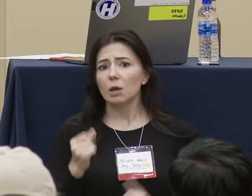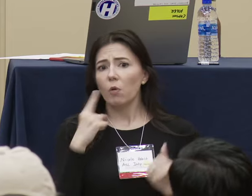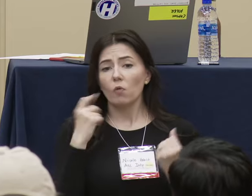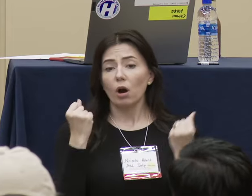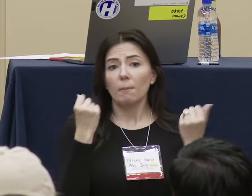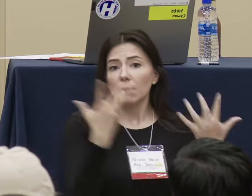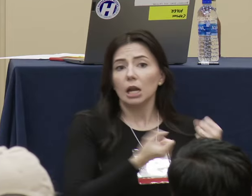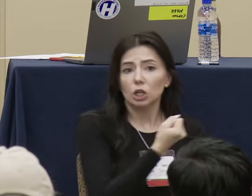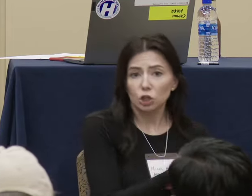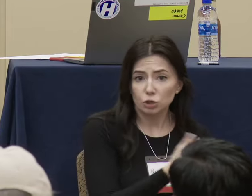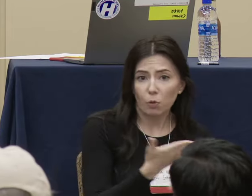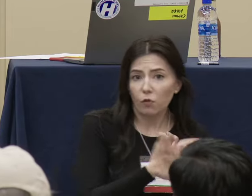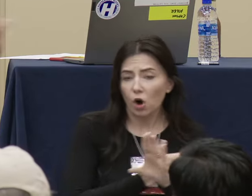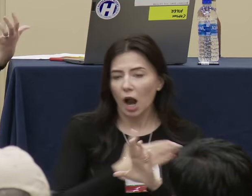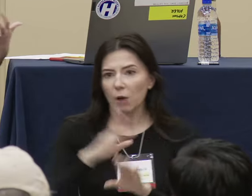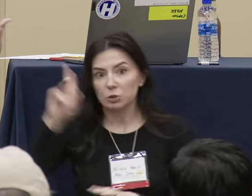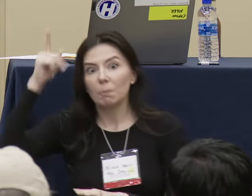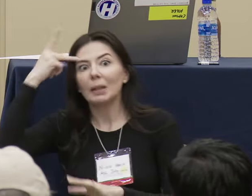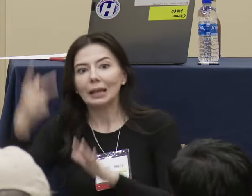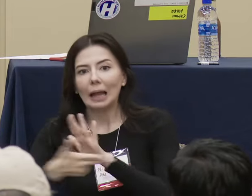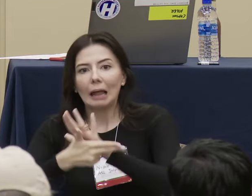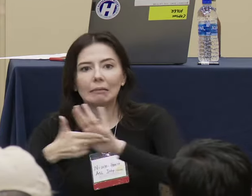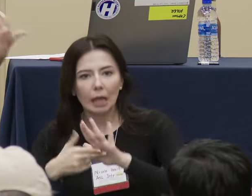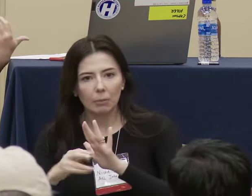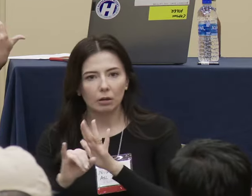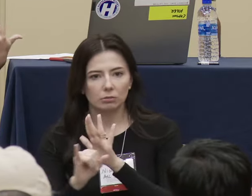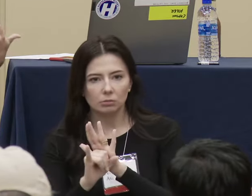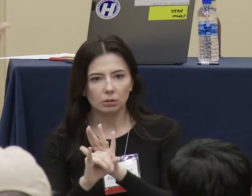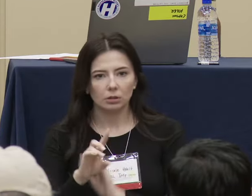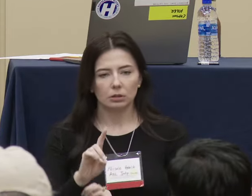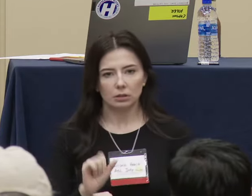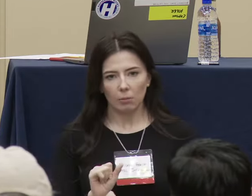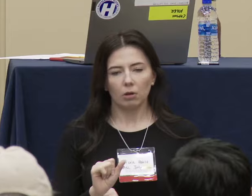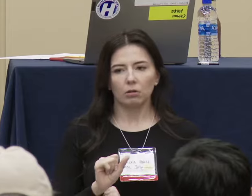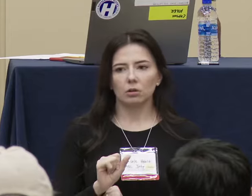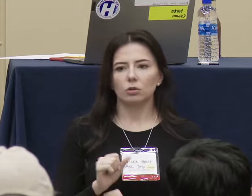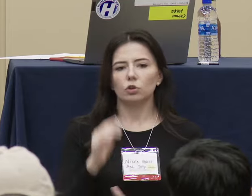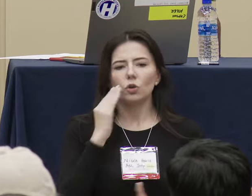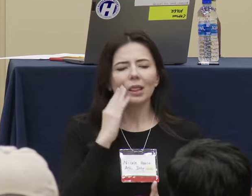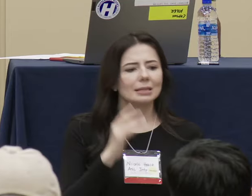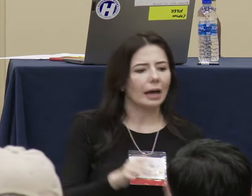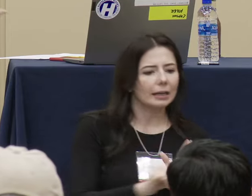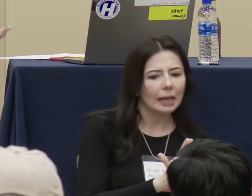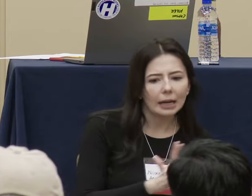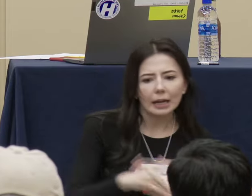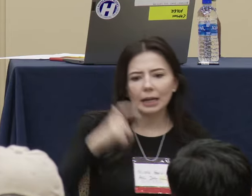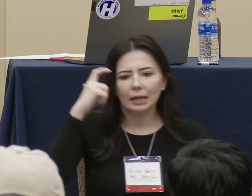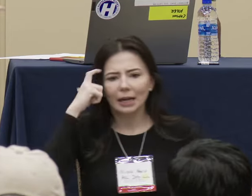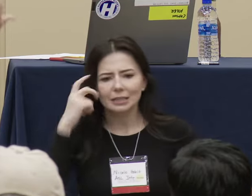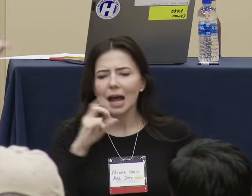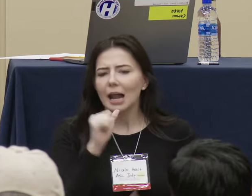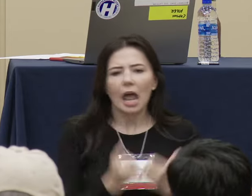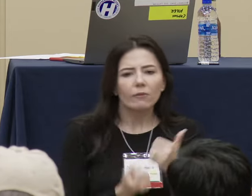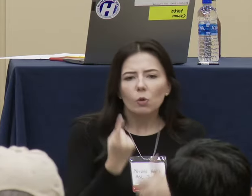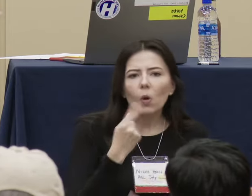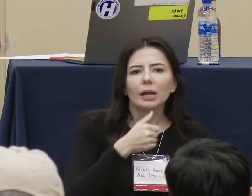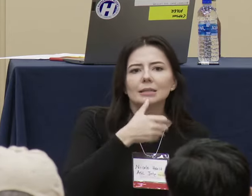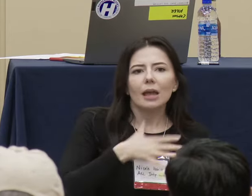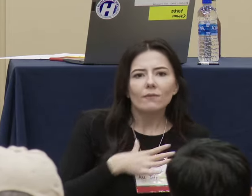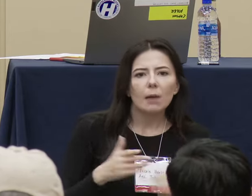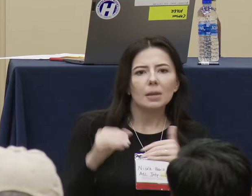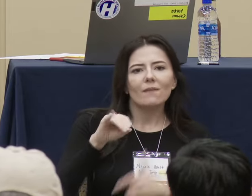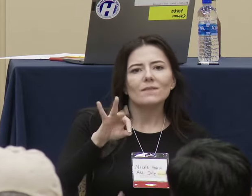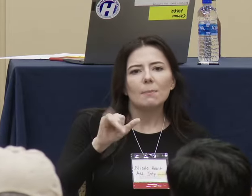disabled. And I think that that's also by design, like any other identity and consciousness. You know, not everybody's a feminist, not everybody is